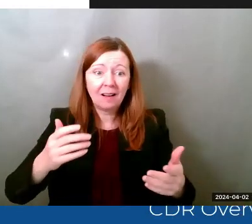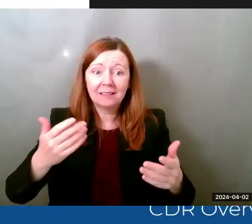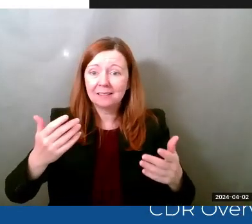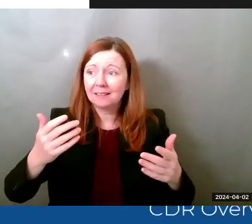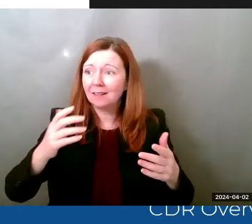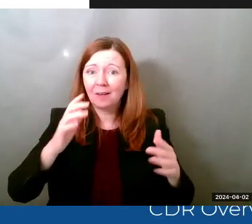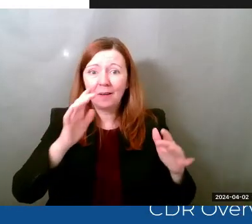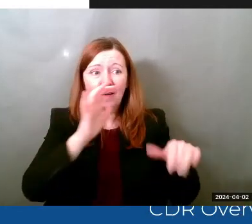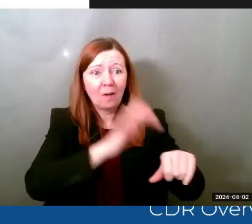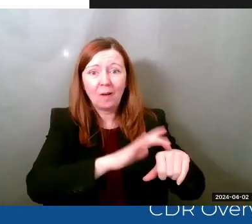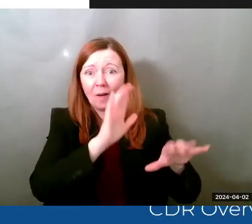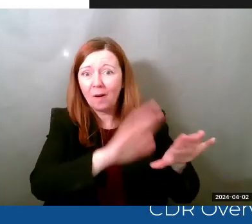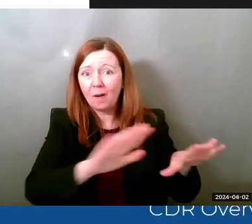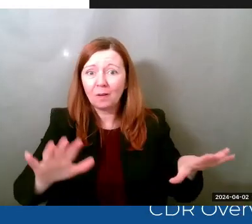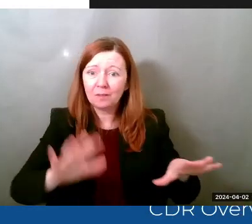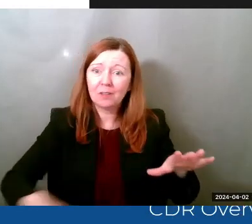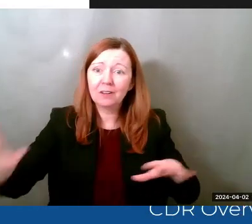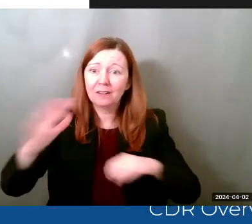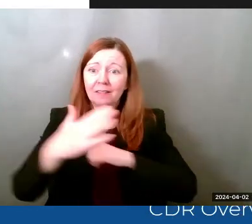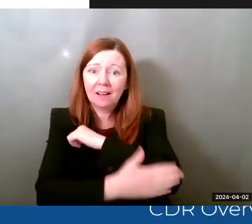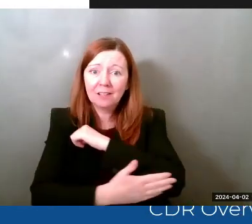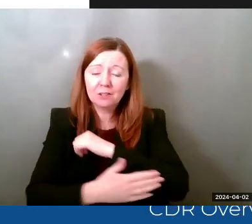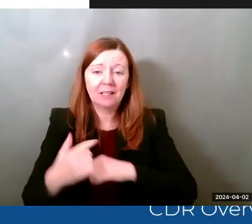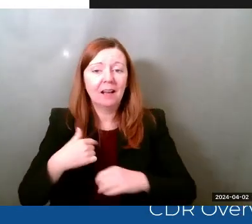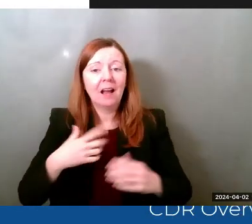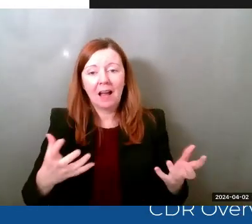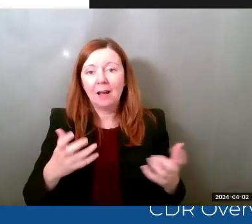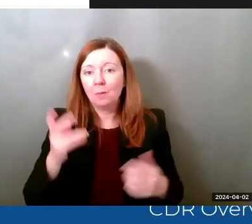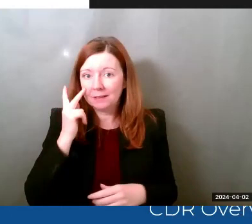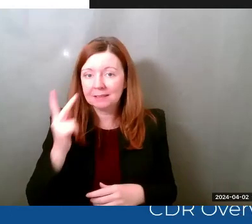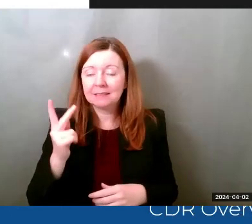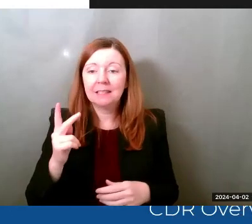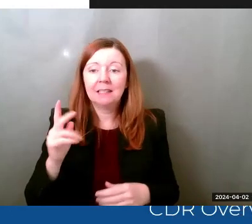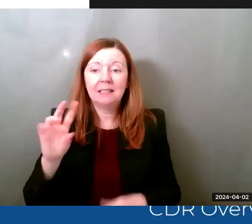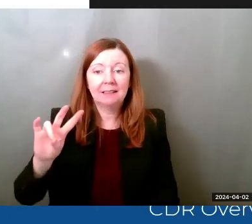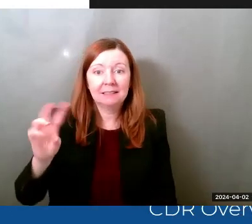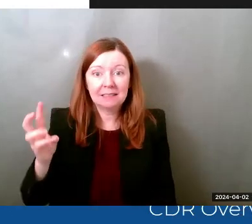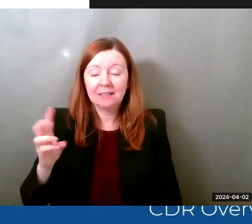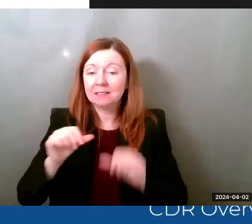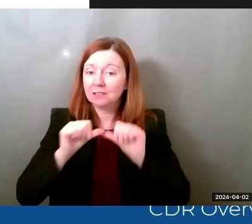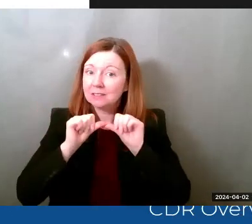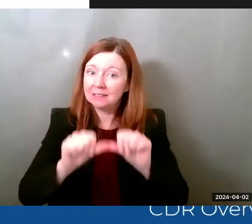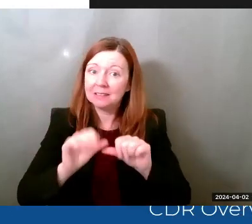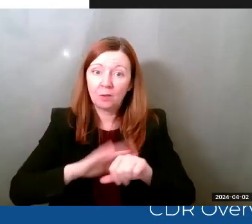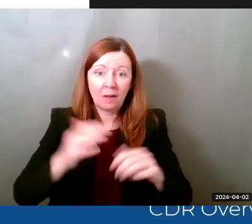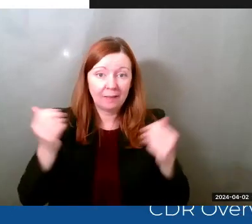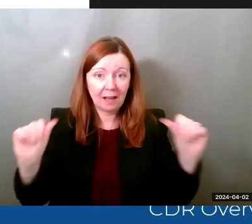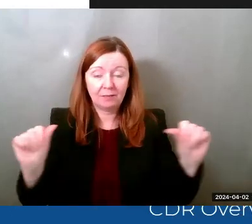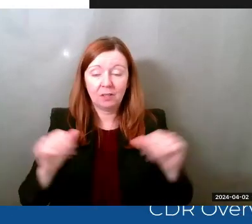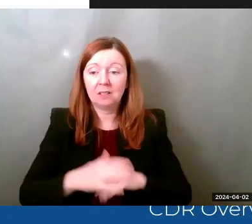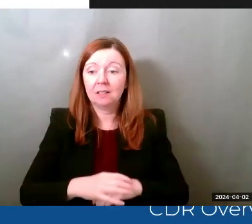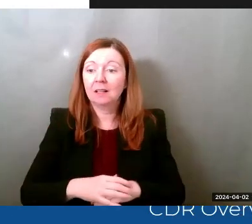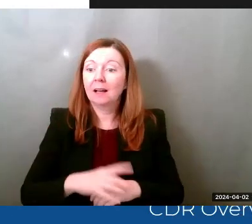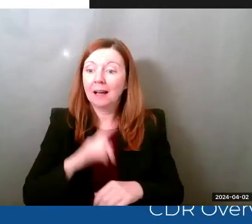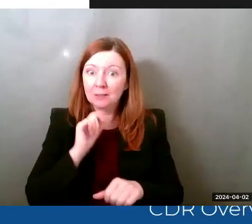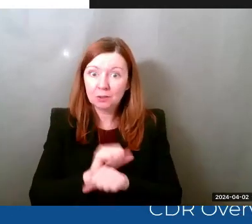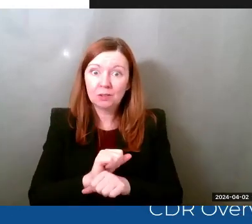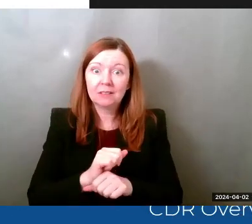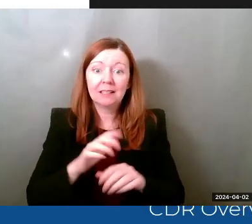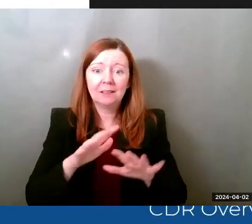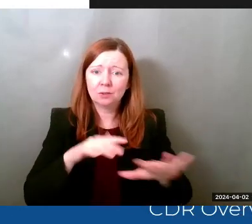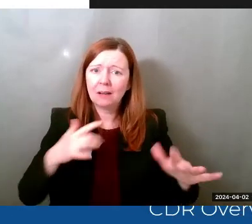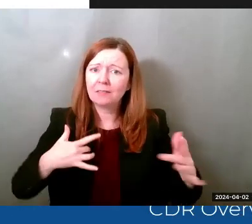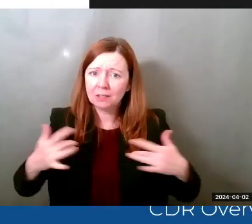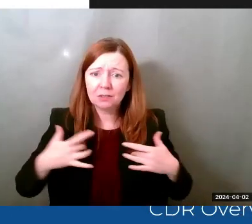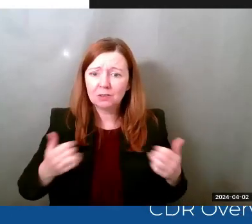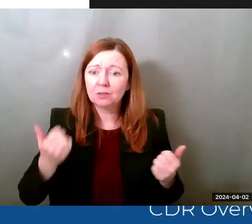place across the country. So I would like to see the Sixers continue on this effort, and certainly the traffic